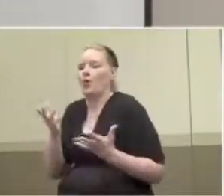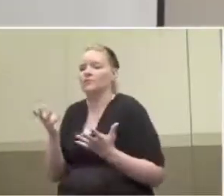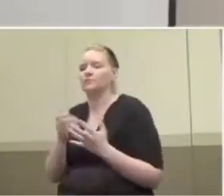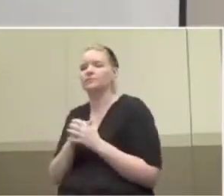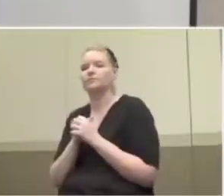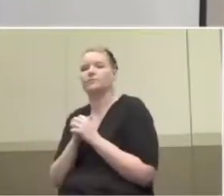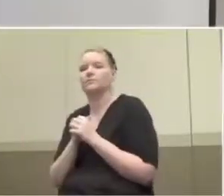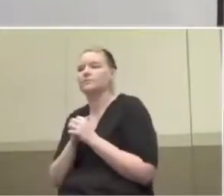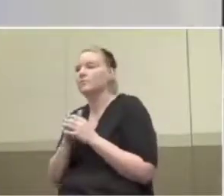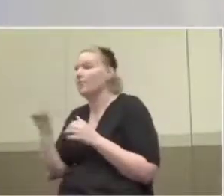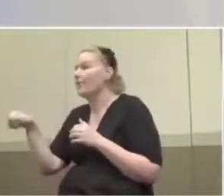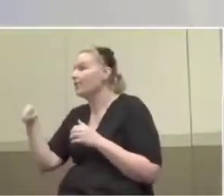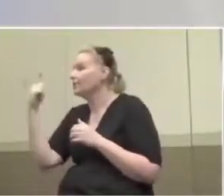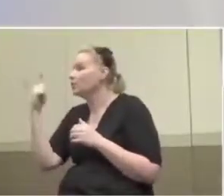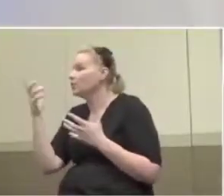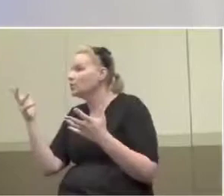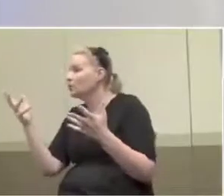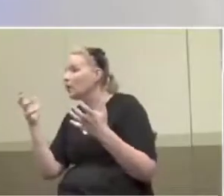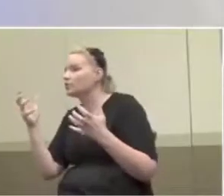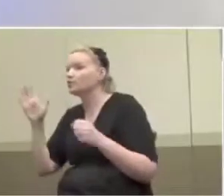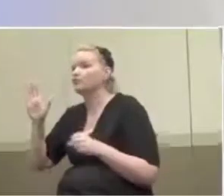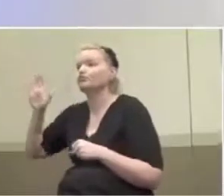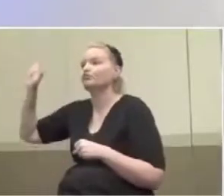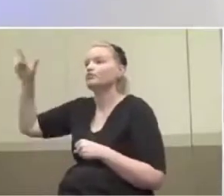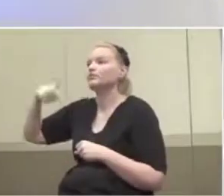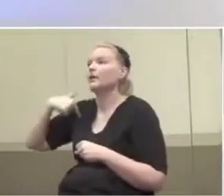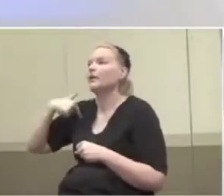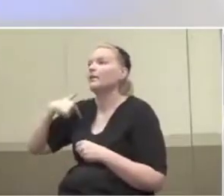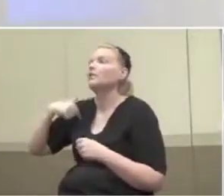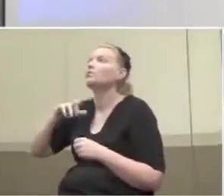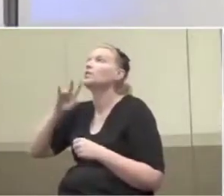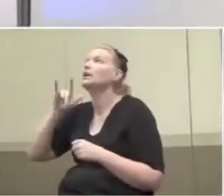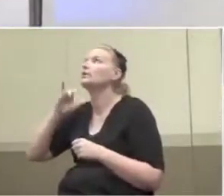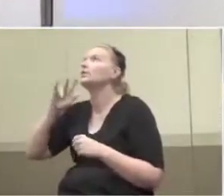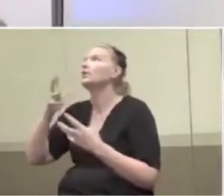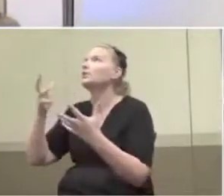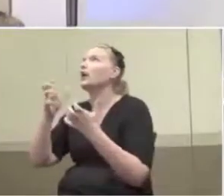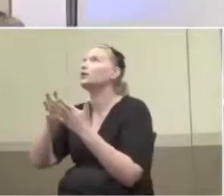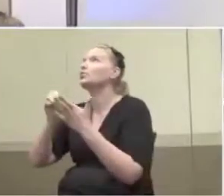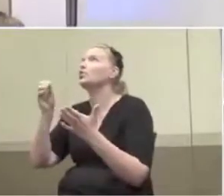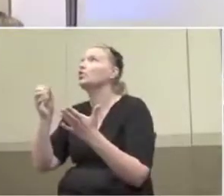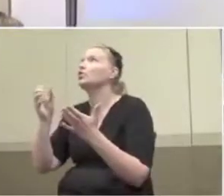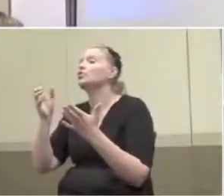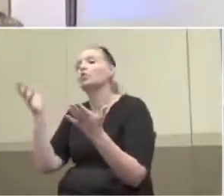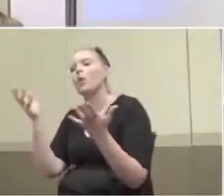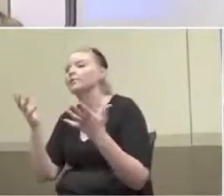would anybody be willing to offer up something that you came here with a burning desire to learn?